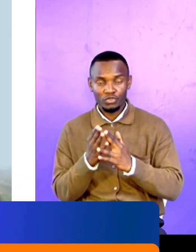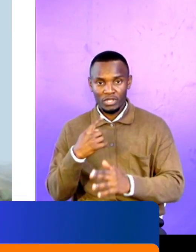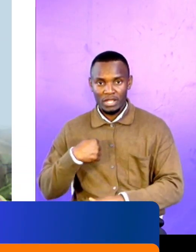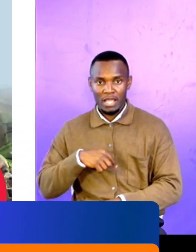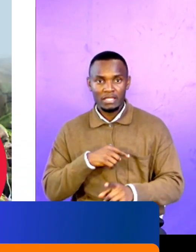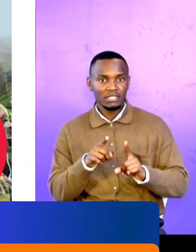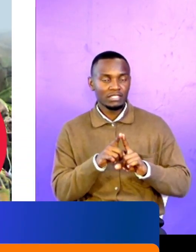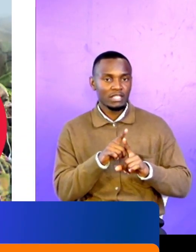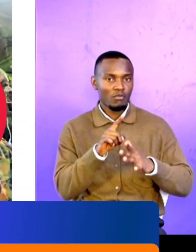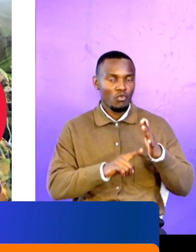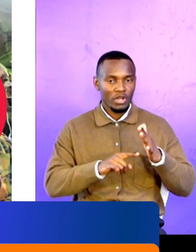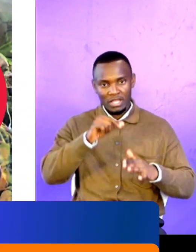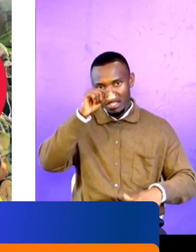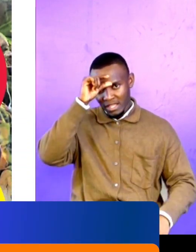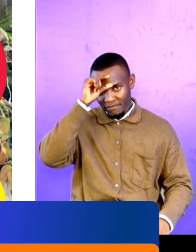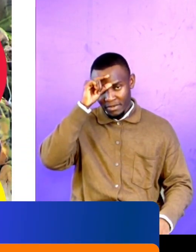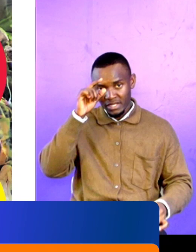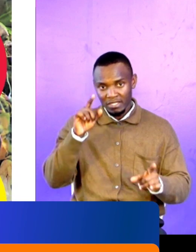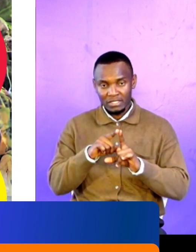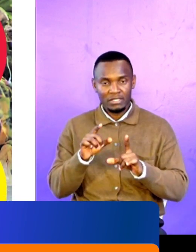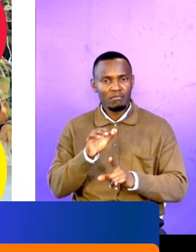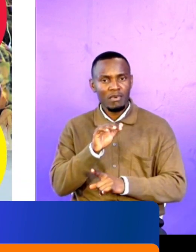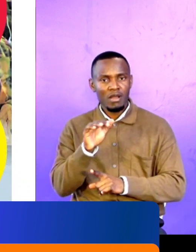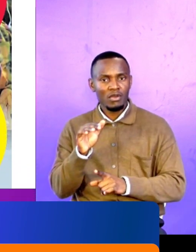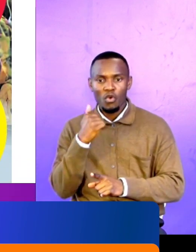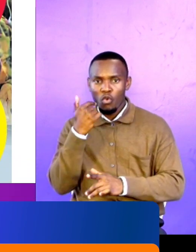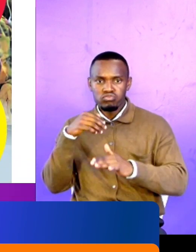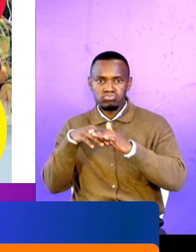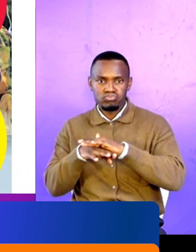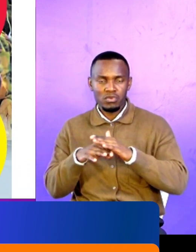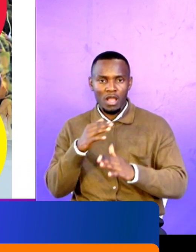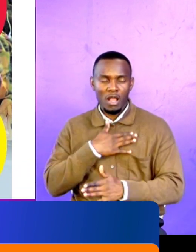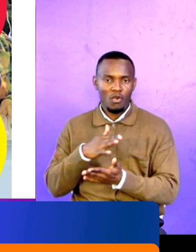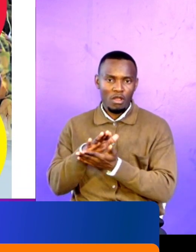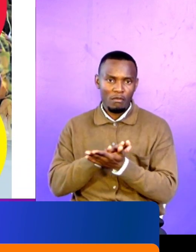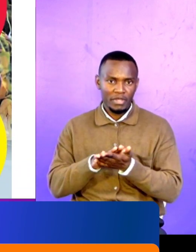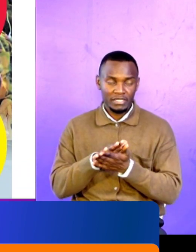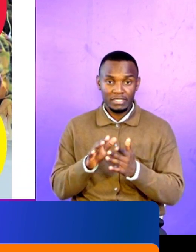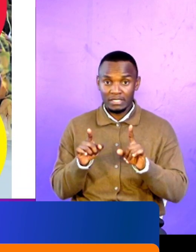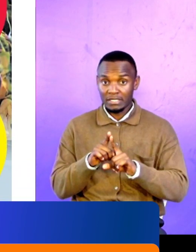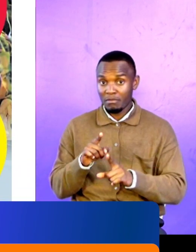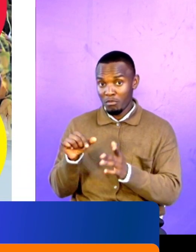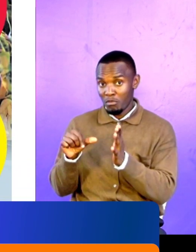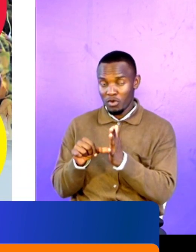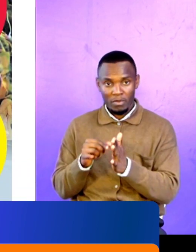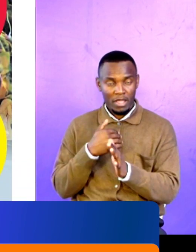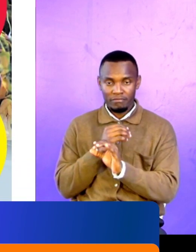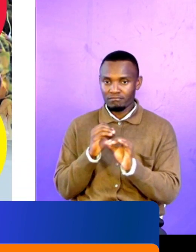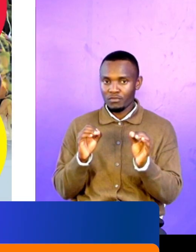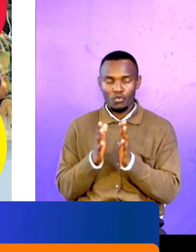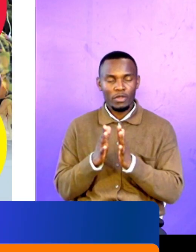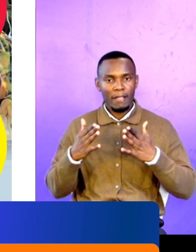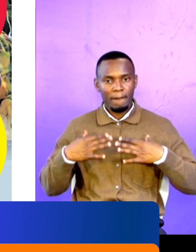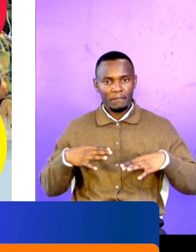forces who invaded our bases in Belet Hawa. Now, we have no problem with the people of